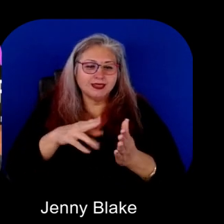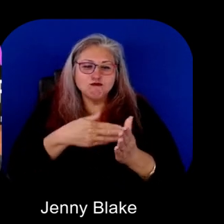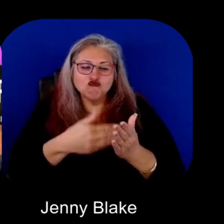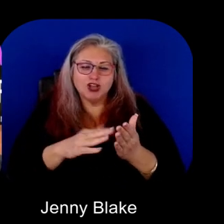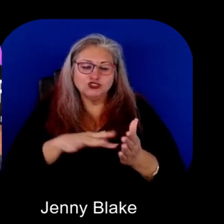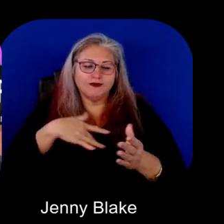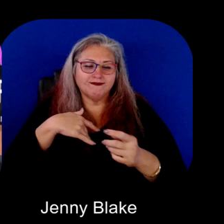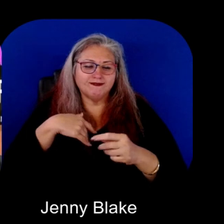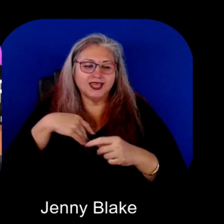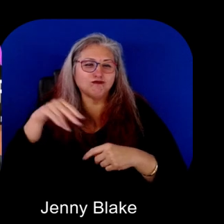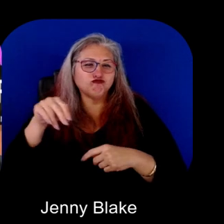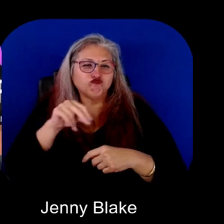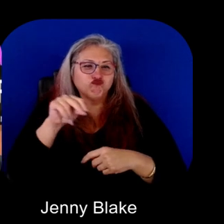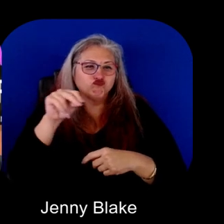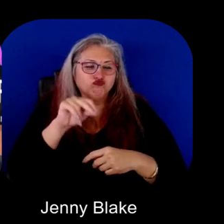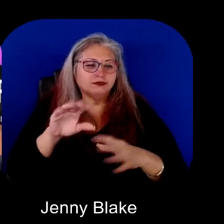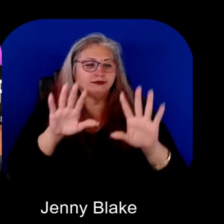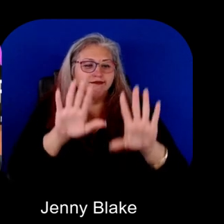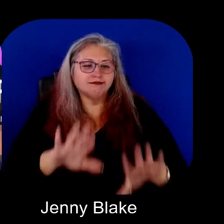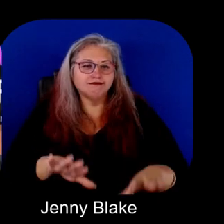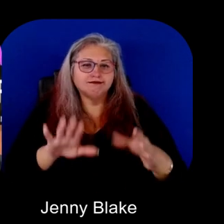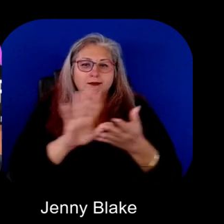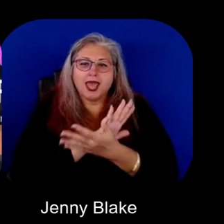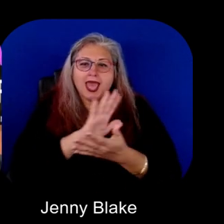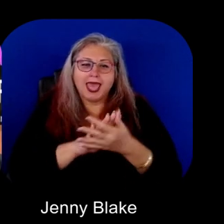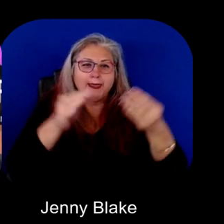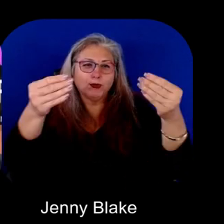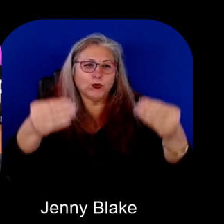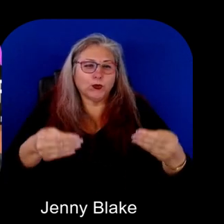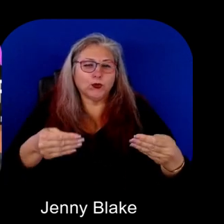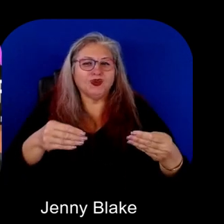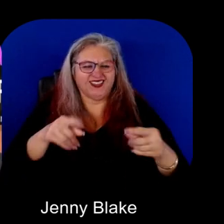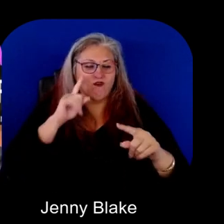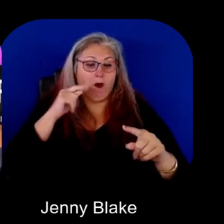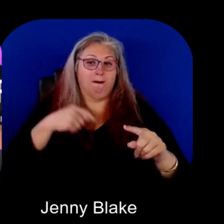my hands and the paper, the drawing paper. And this was for me